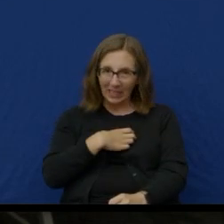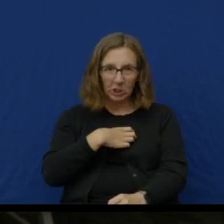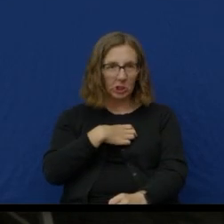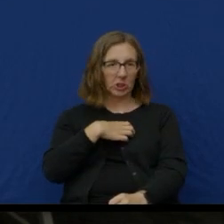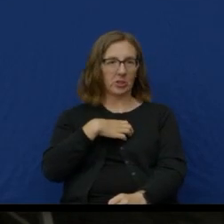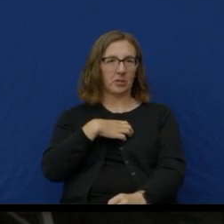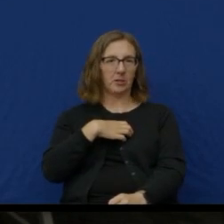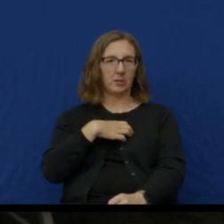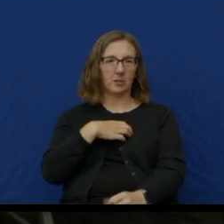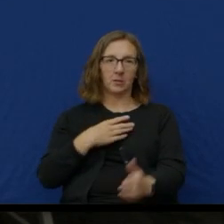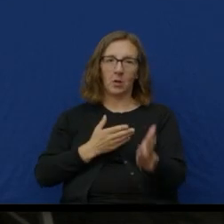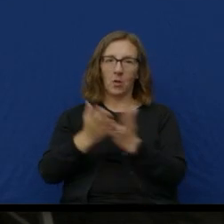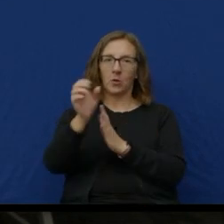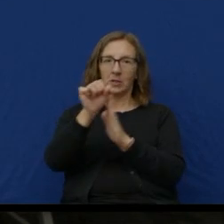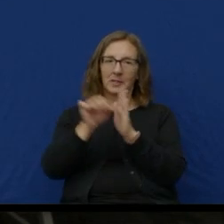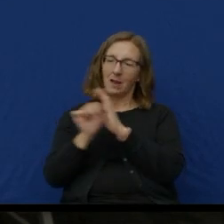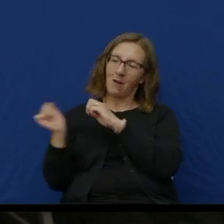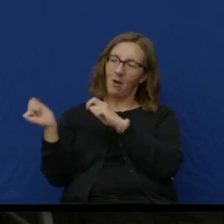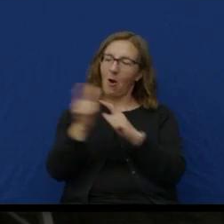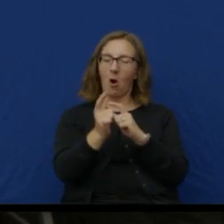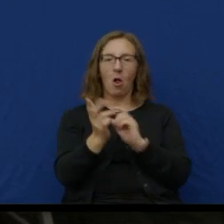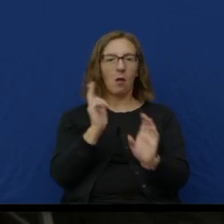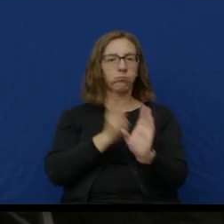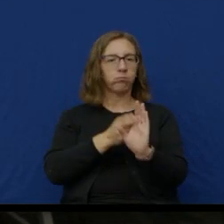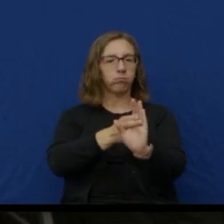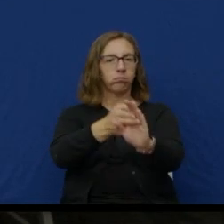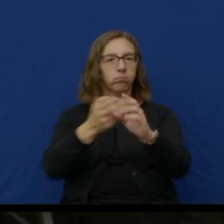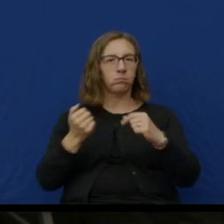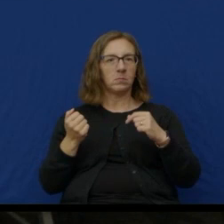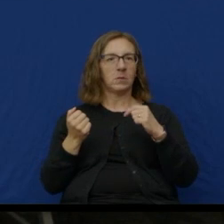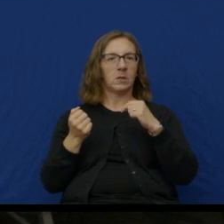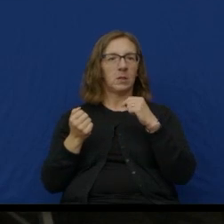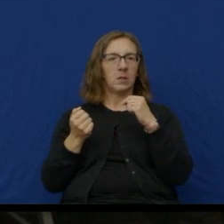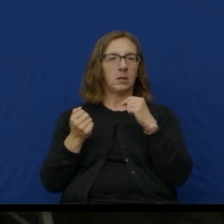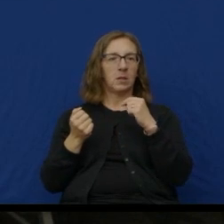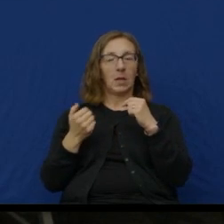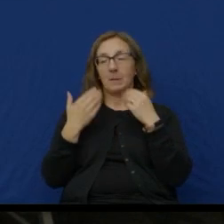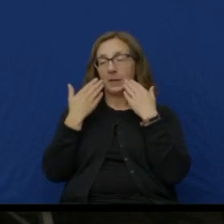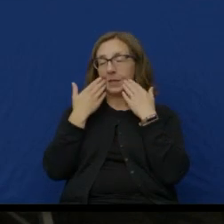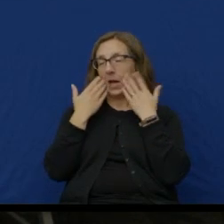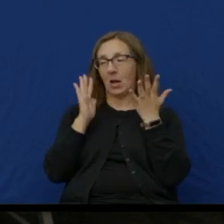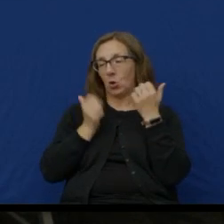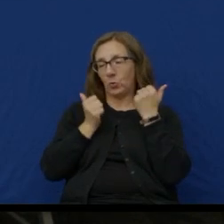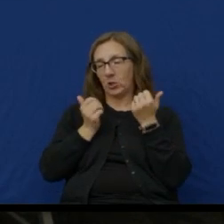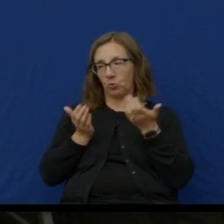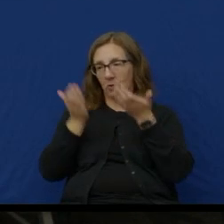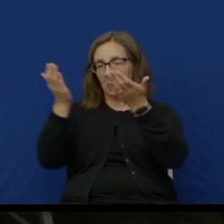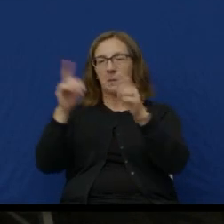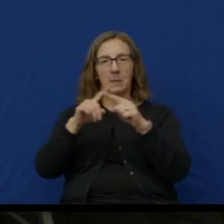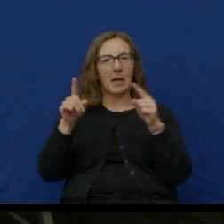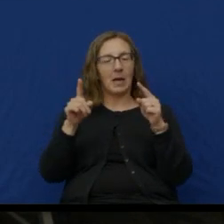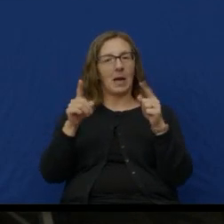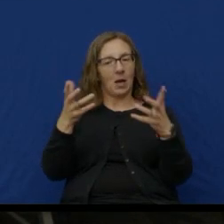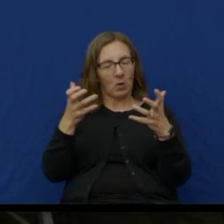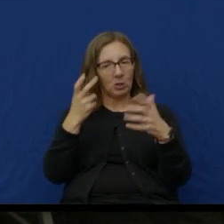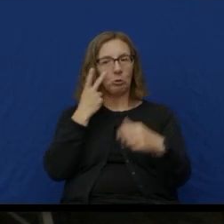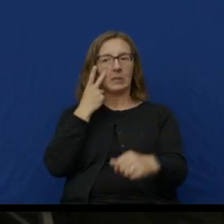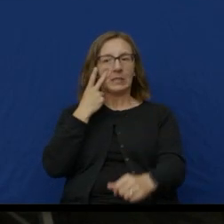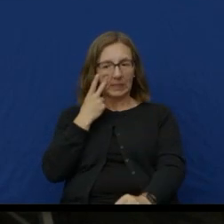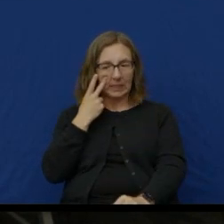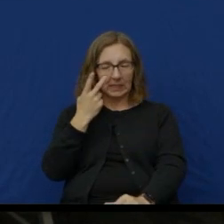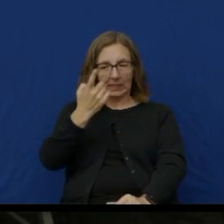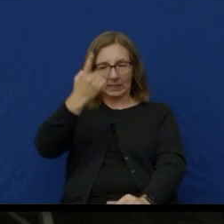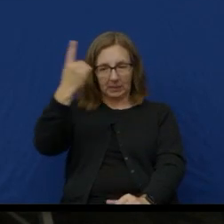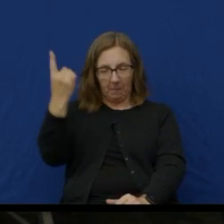ought to jump on board and get it done. And I'm not sure I have any recommendations on it, but when you say theory of action, I want to see something that's more